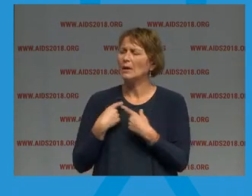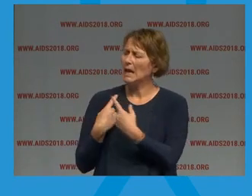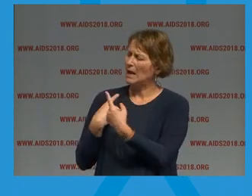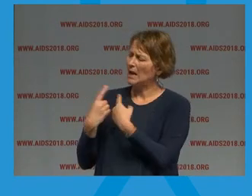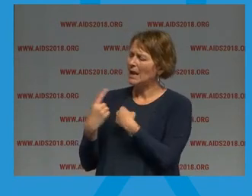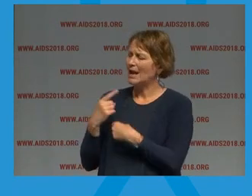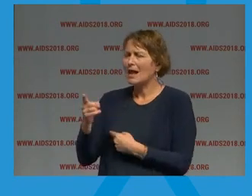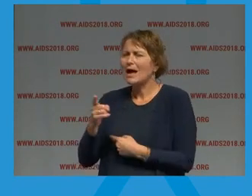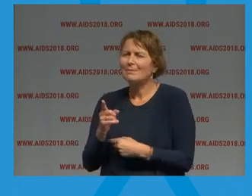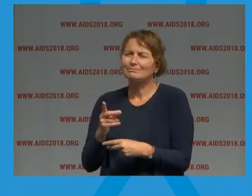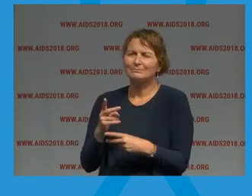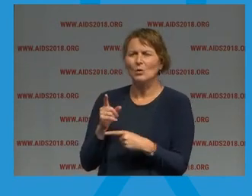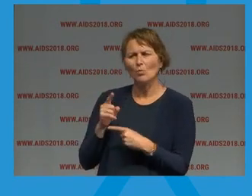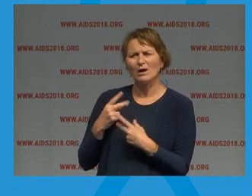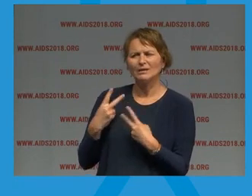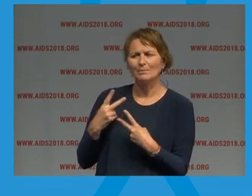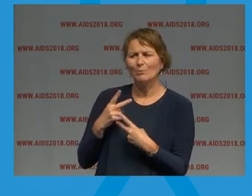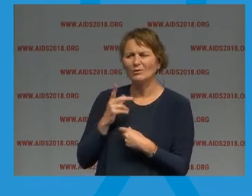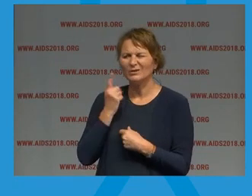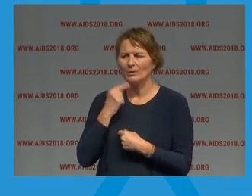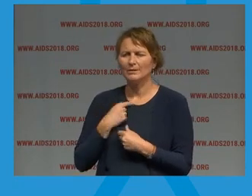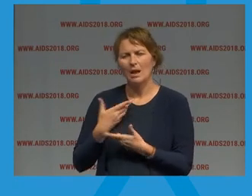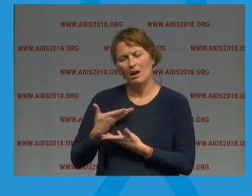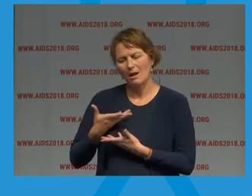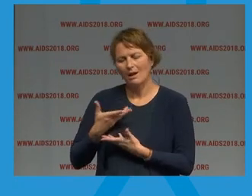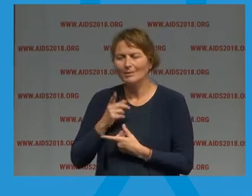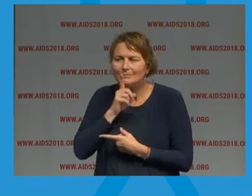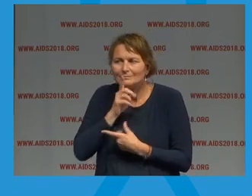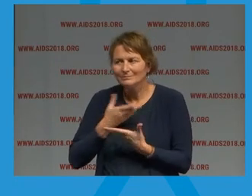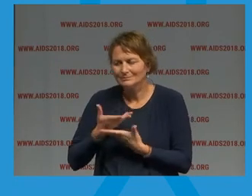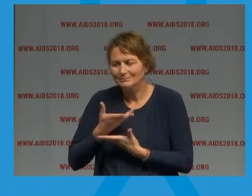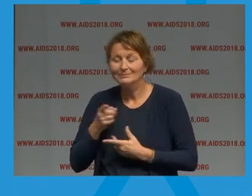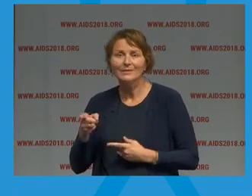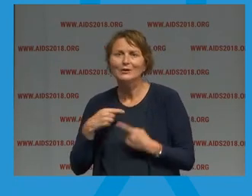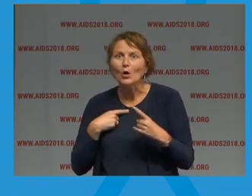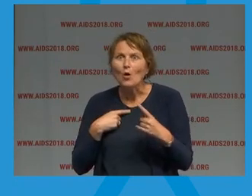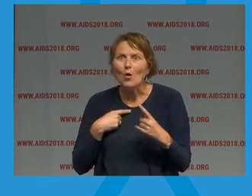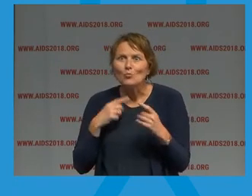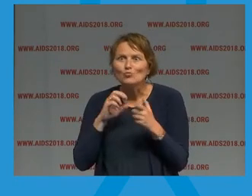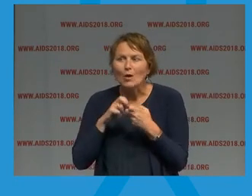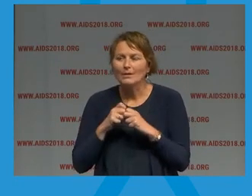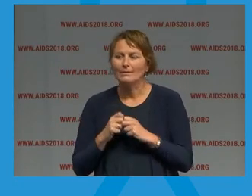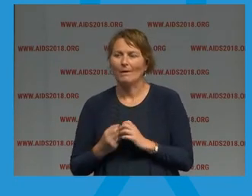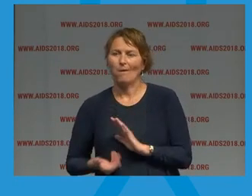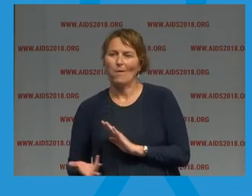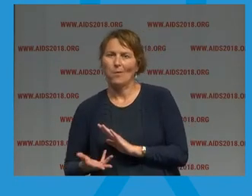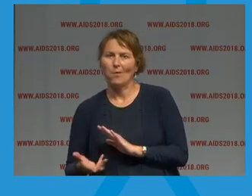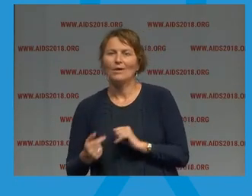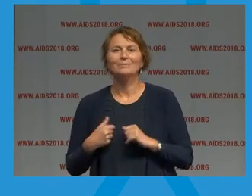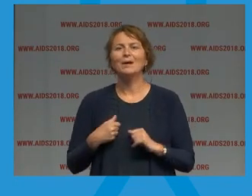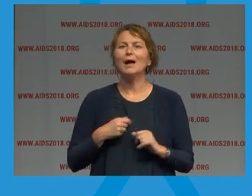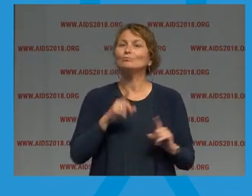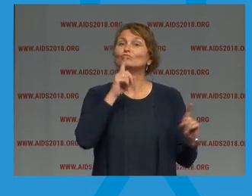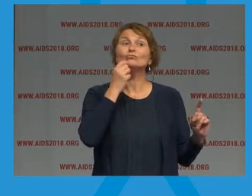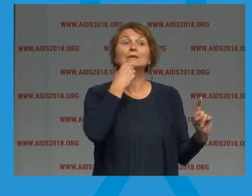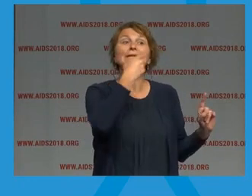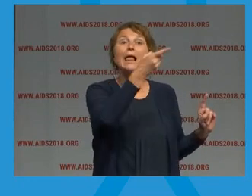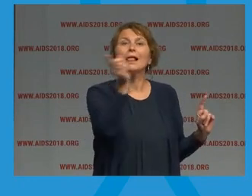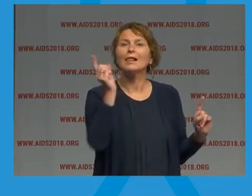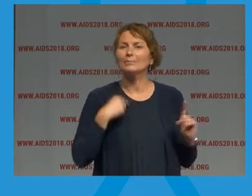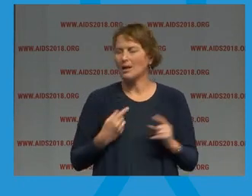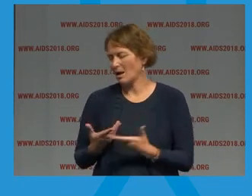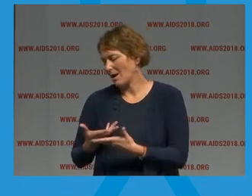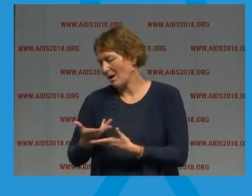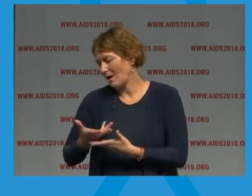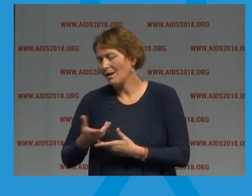secrets about how to do things, you know, what to do when we got into trouble. that was offline. But it was easy,